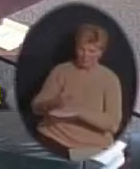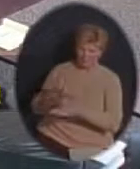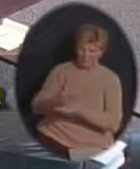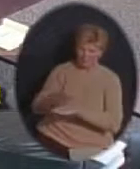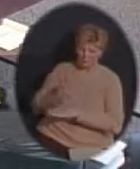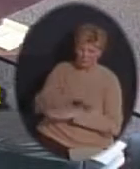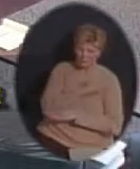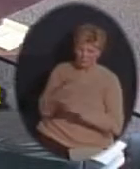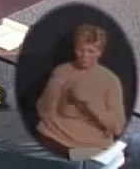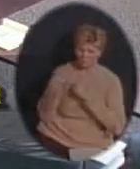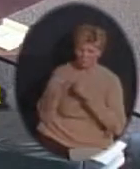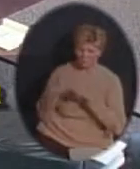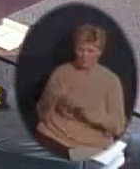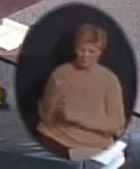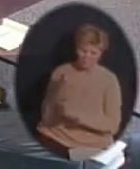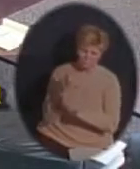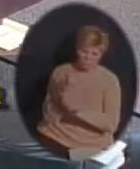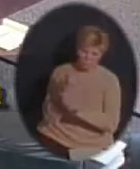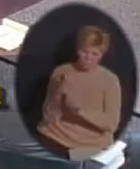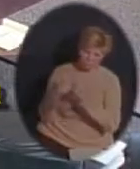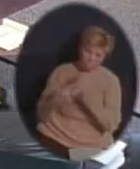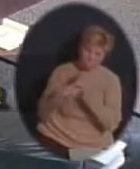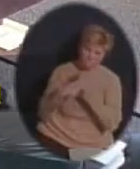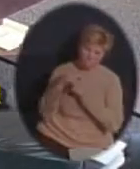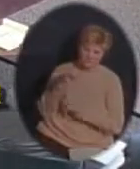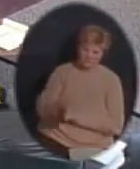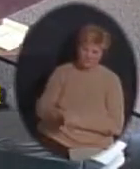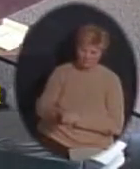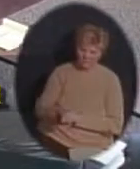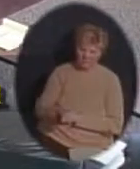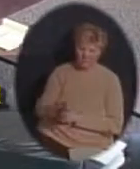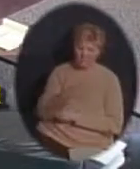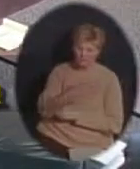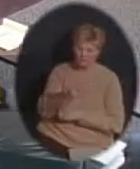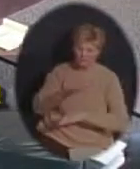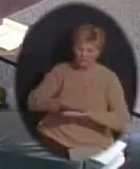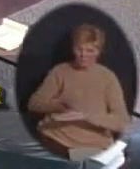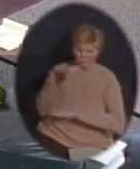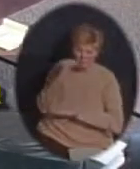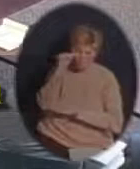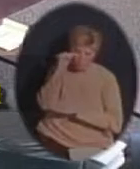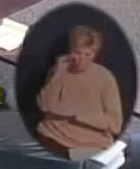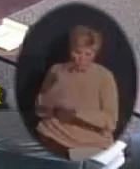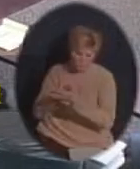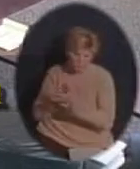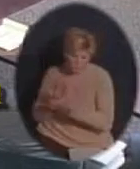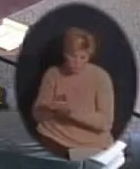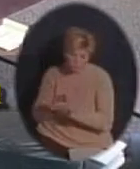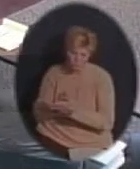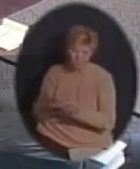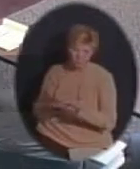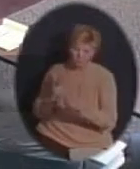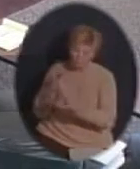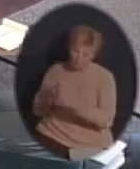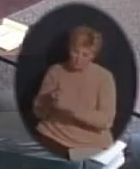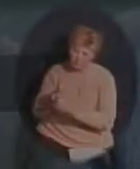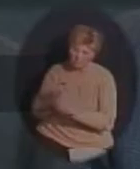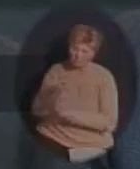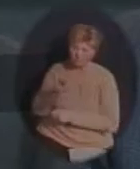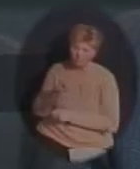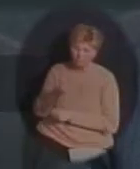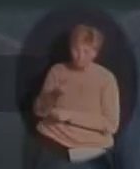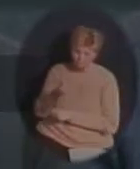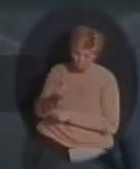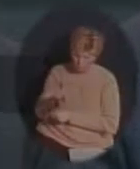on homeschool, church, and community involvement, grades, citizenship, and future plans. Jordan was selected